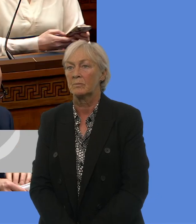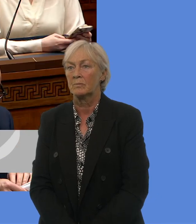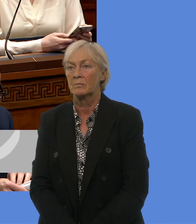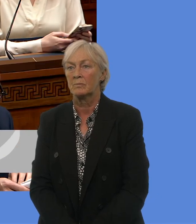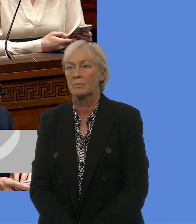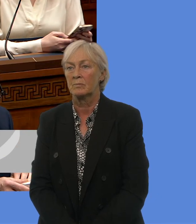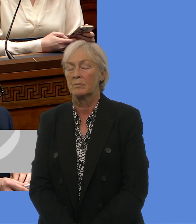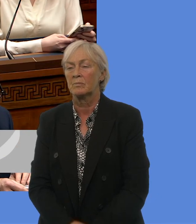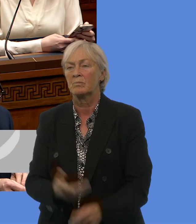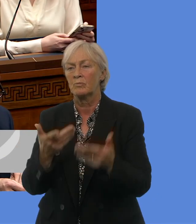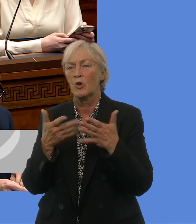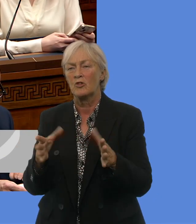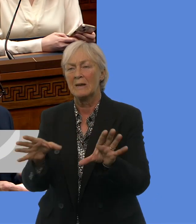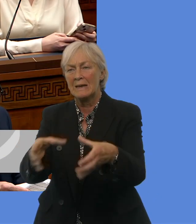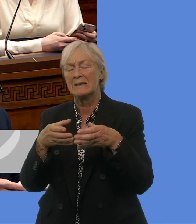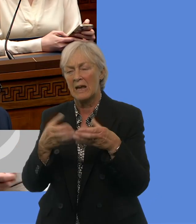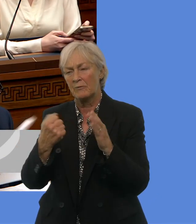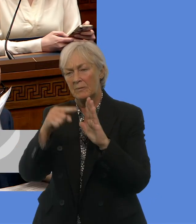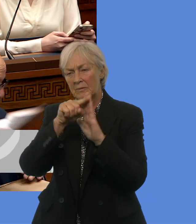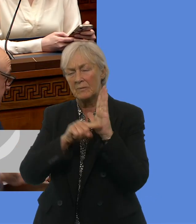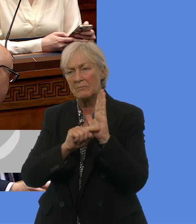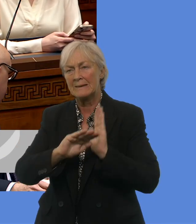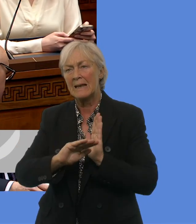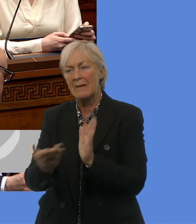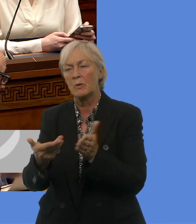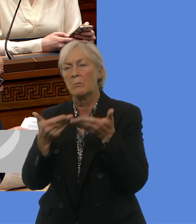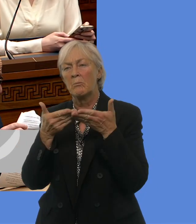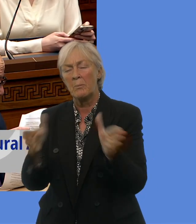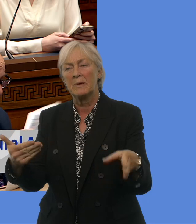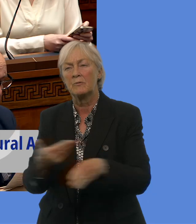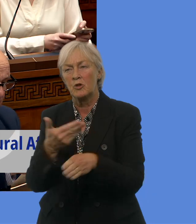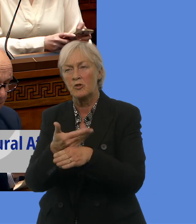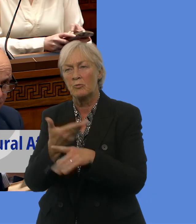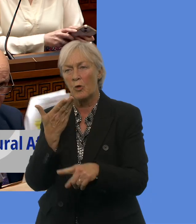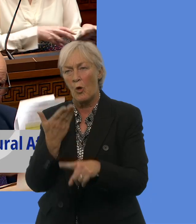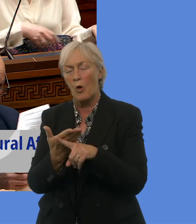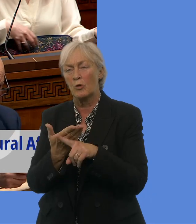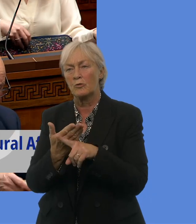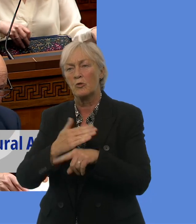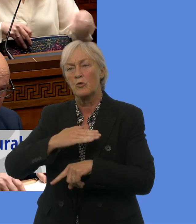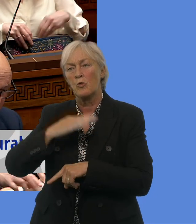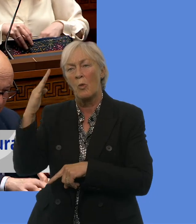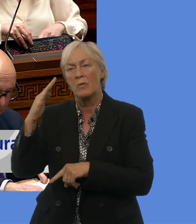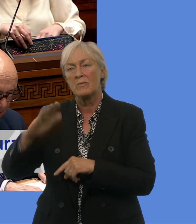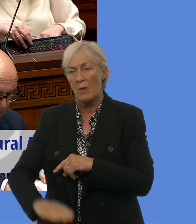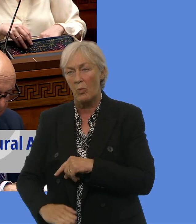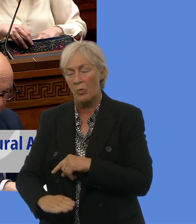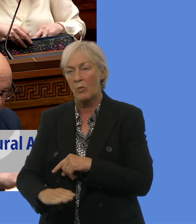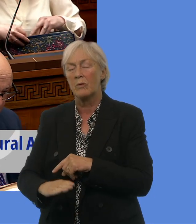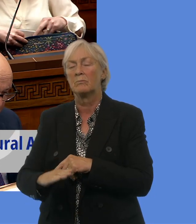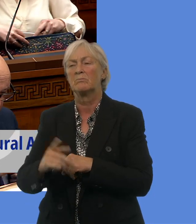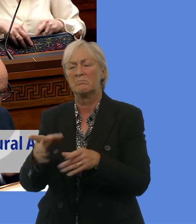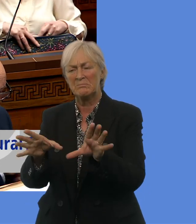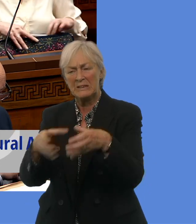The Lochs Agency has a clear statutory remit and delivers a necessary public function on a cross-border basis. The performance of the agency